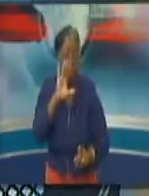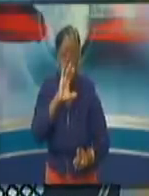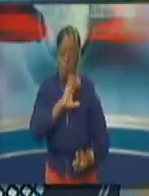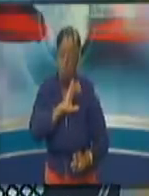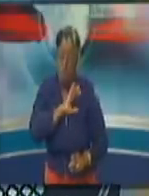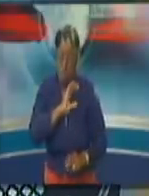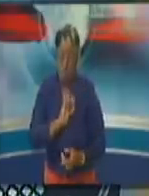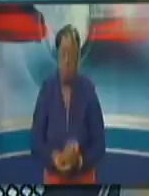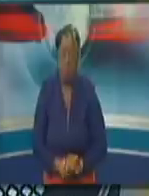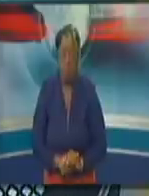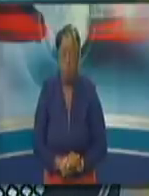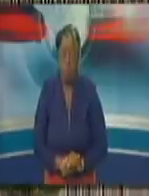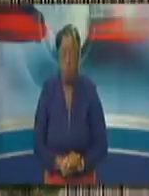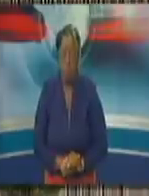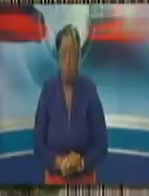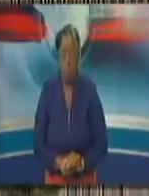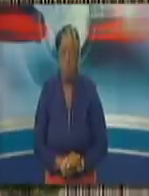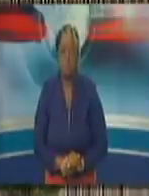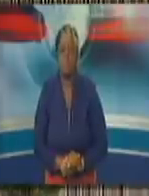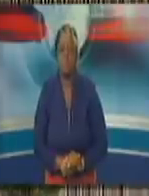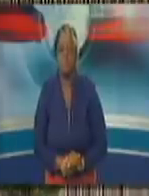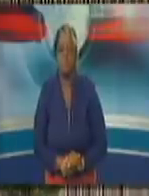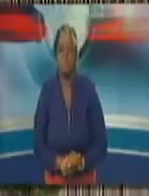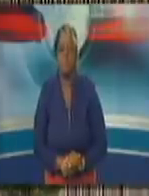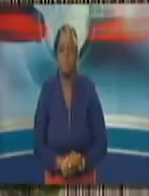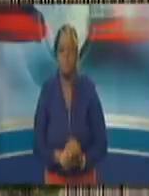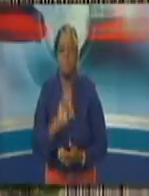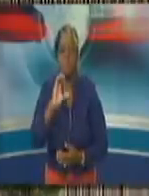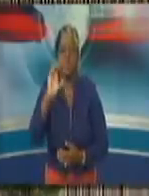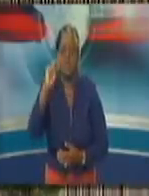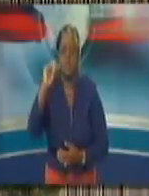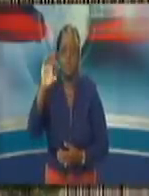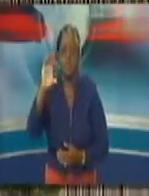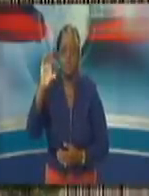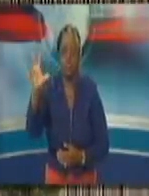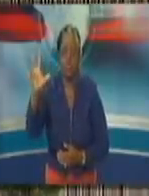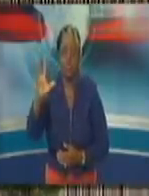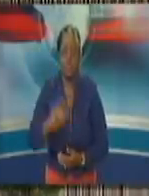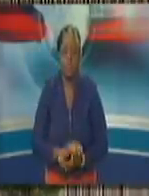assistance. Thank you, Dr. Othello. CNC3.